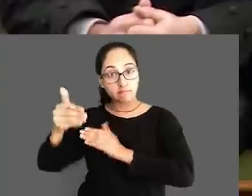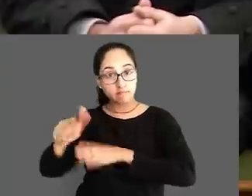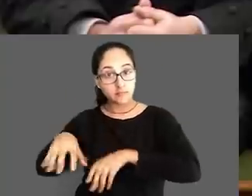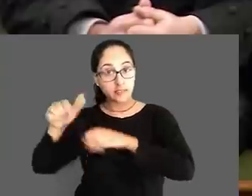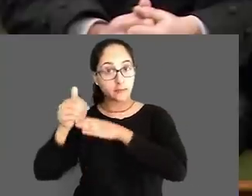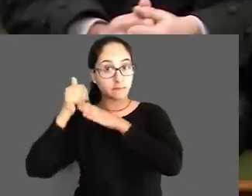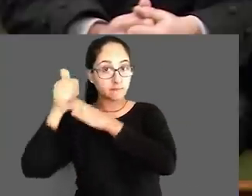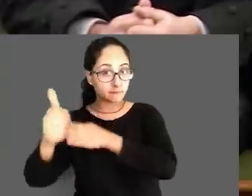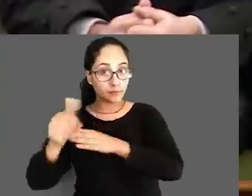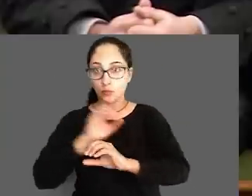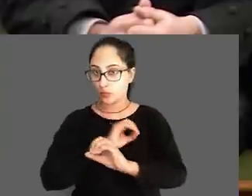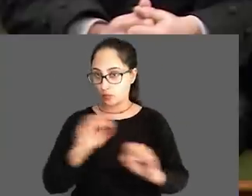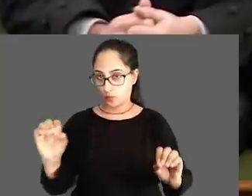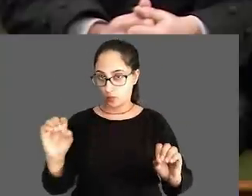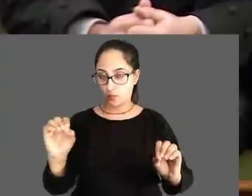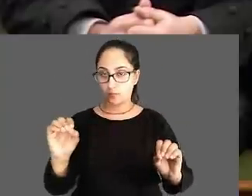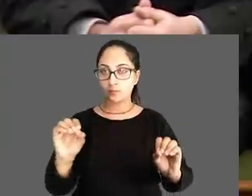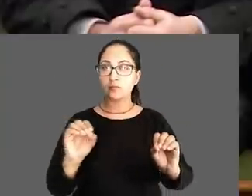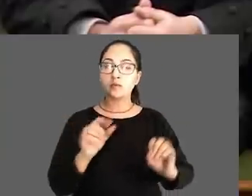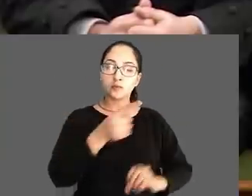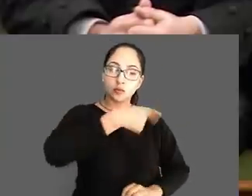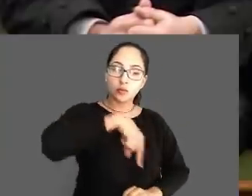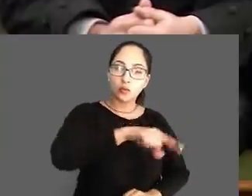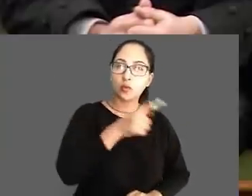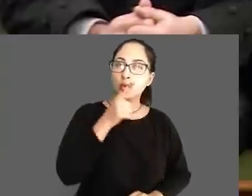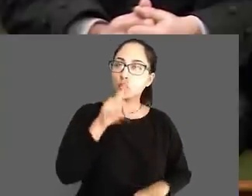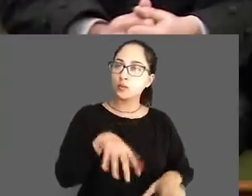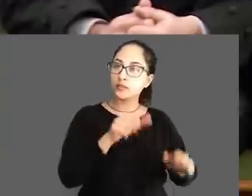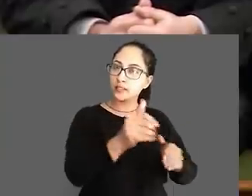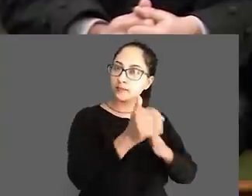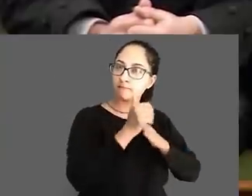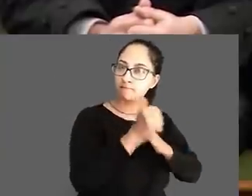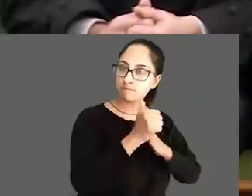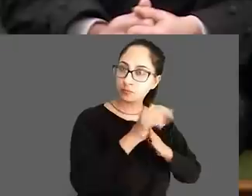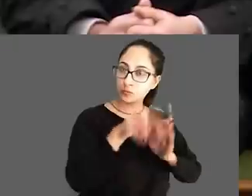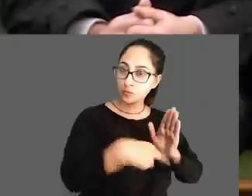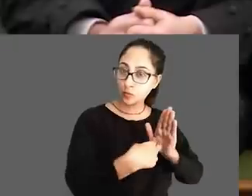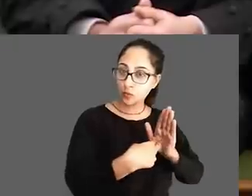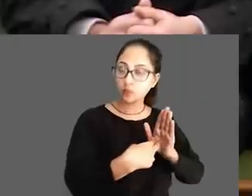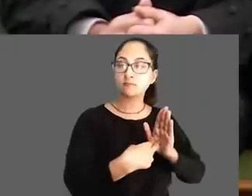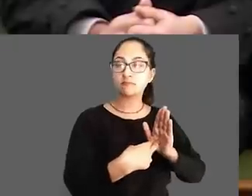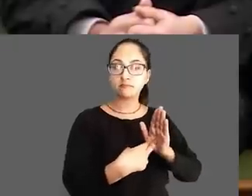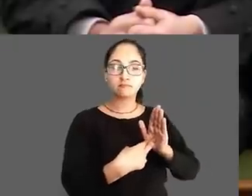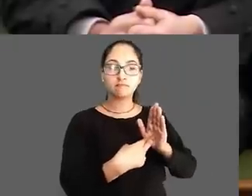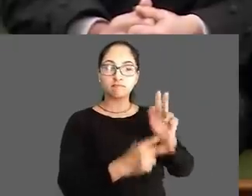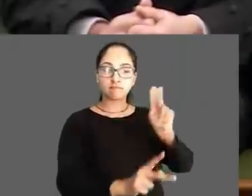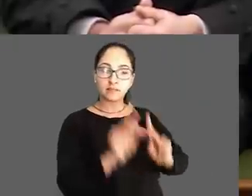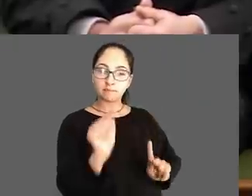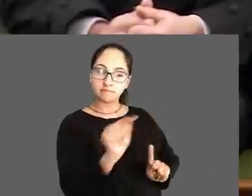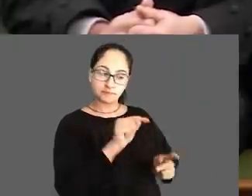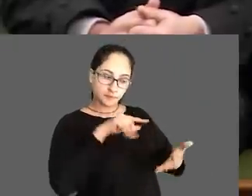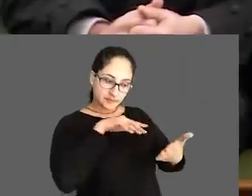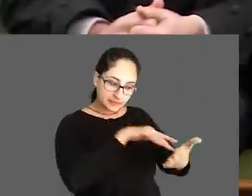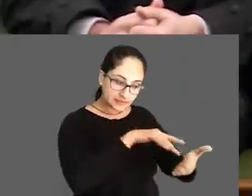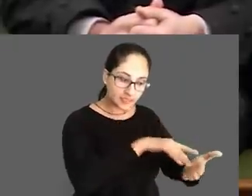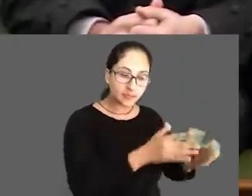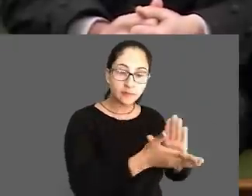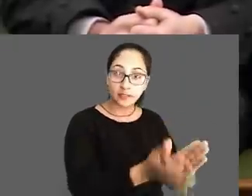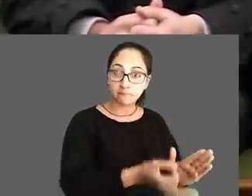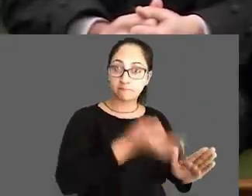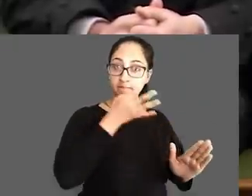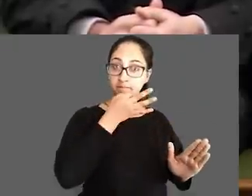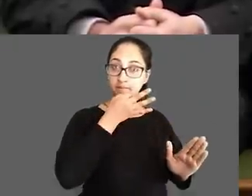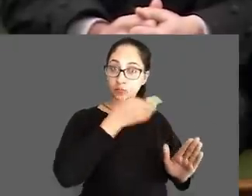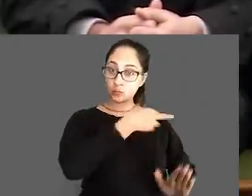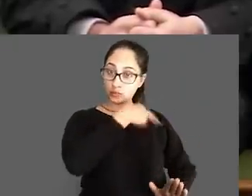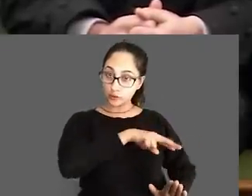to those who are learned in matters of religious law. As a result, there are many Sunni Imams in a given